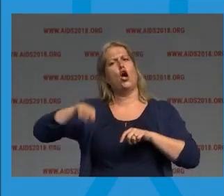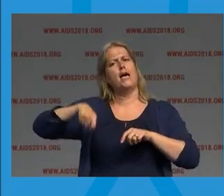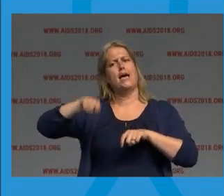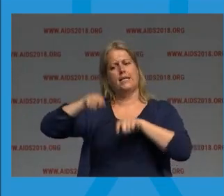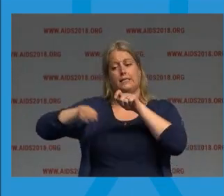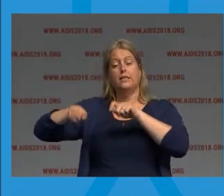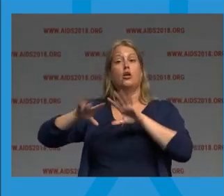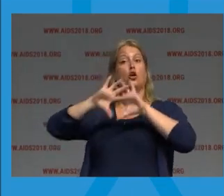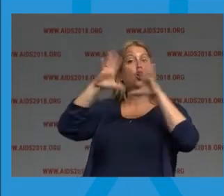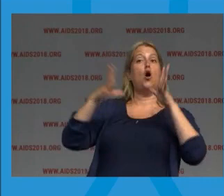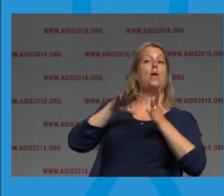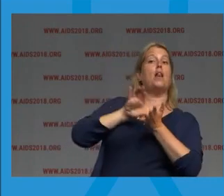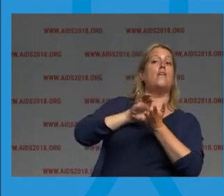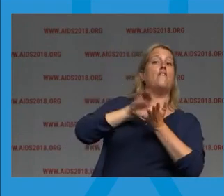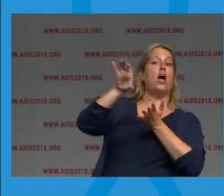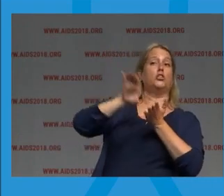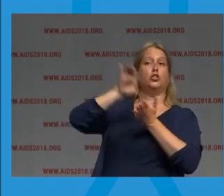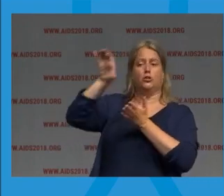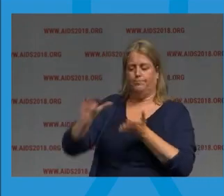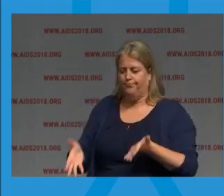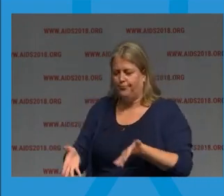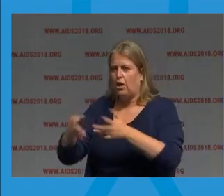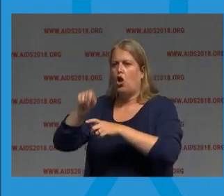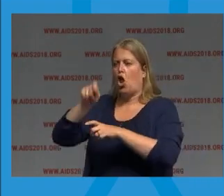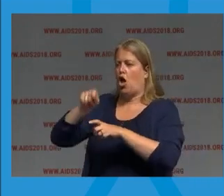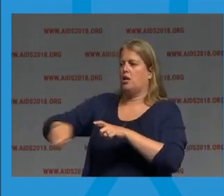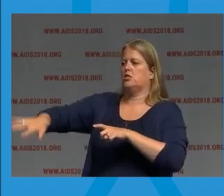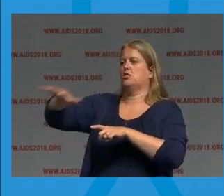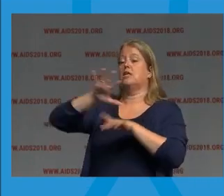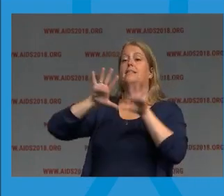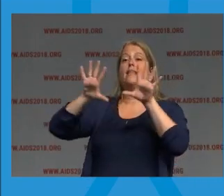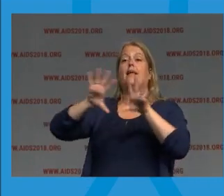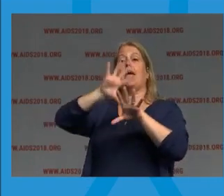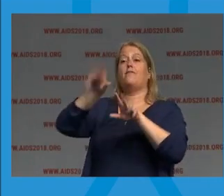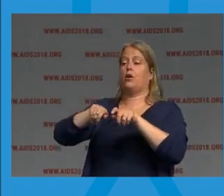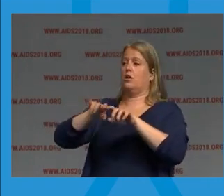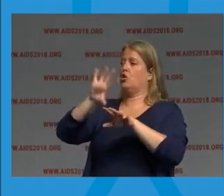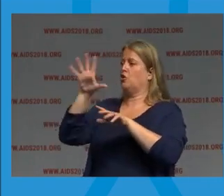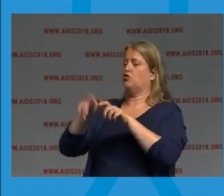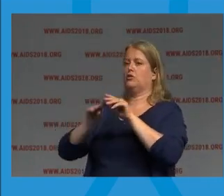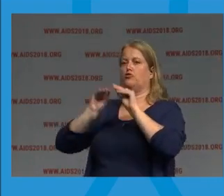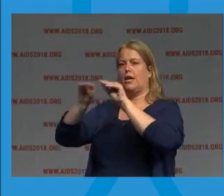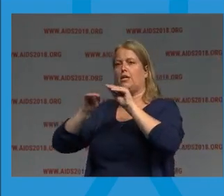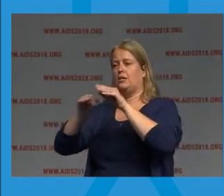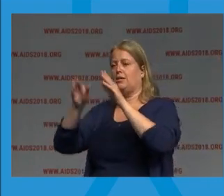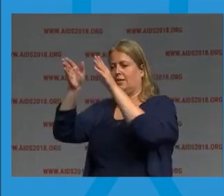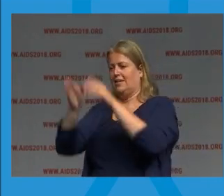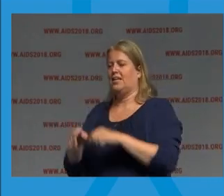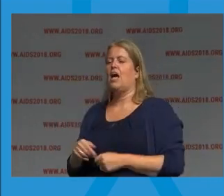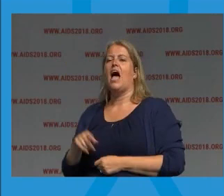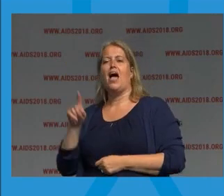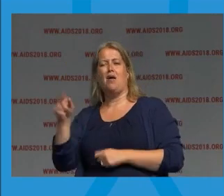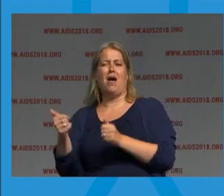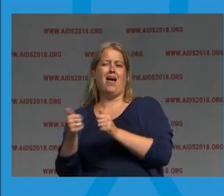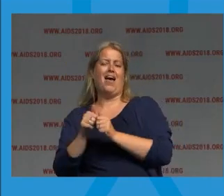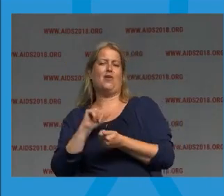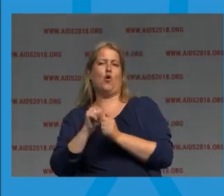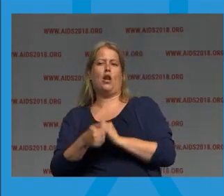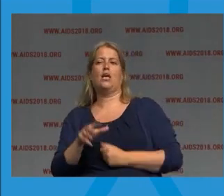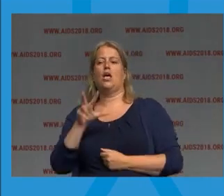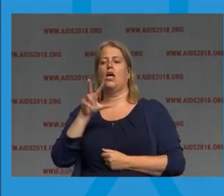Fund, were able to train lawyers from 10 African countries, and one of them included my learned colleague,